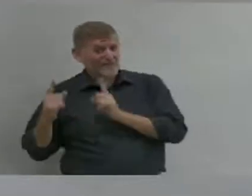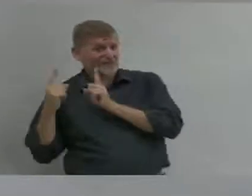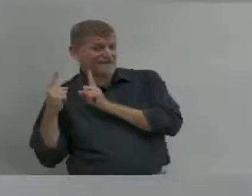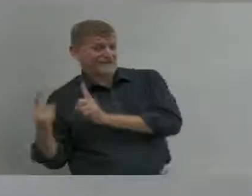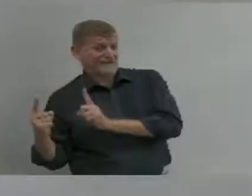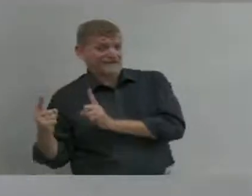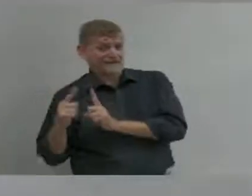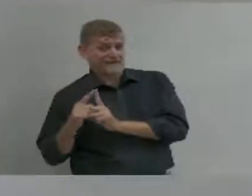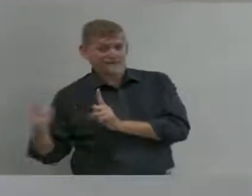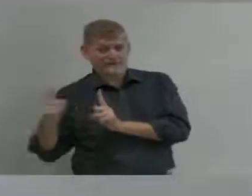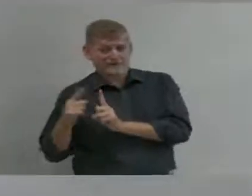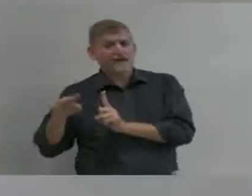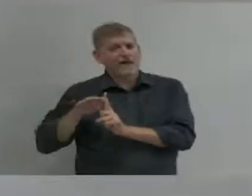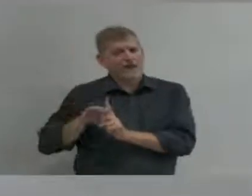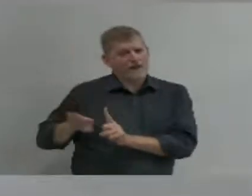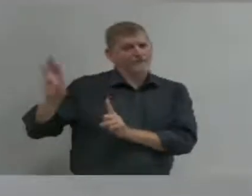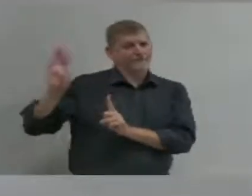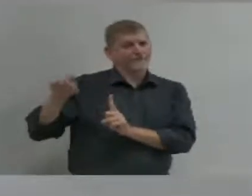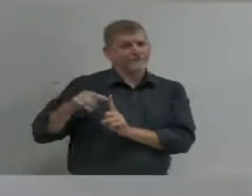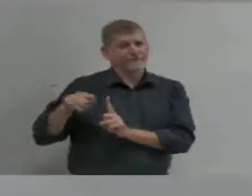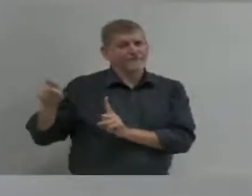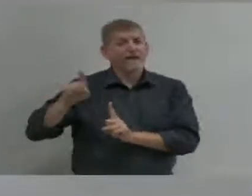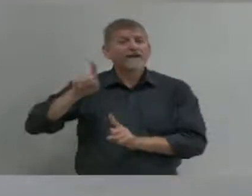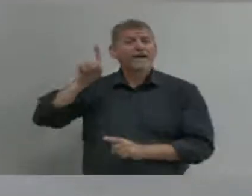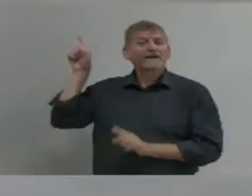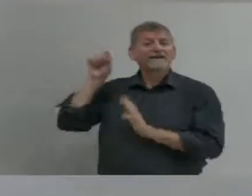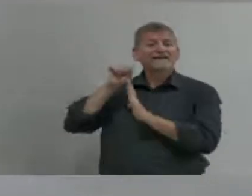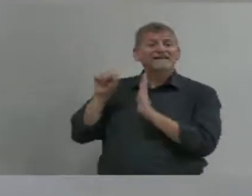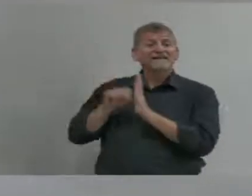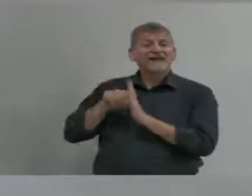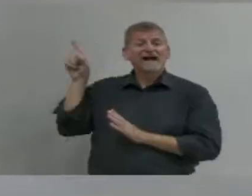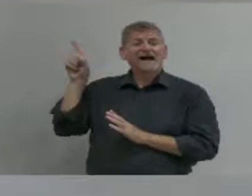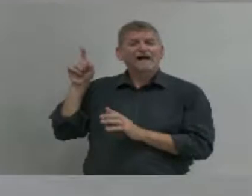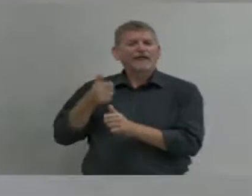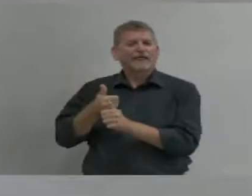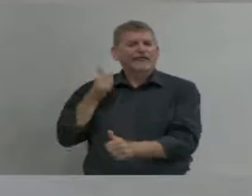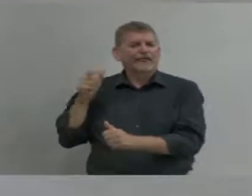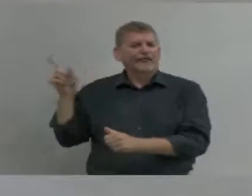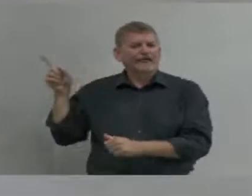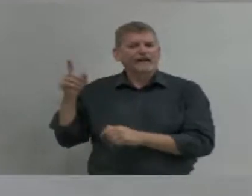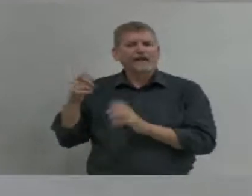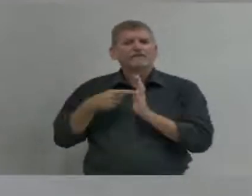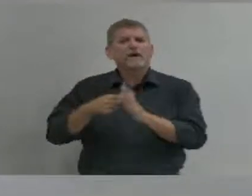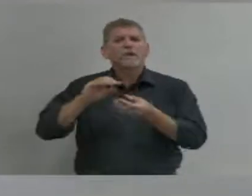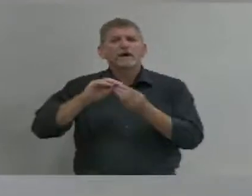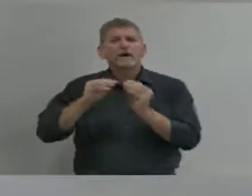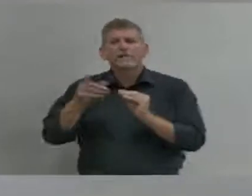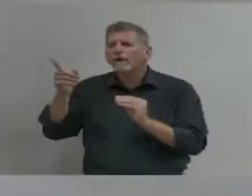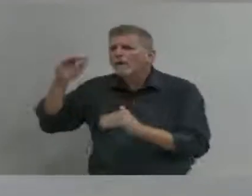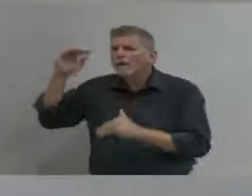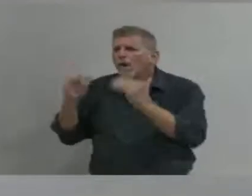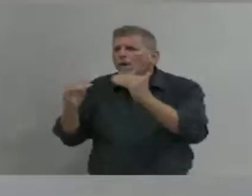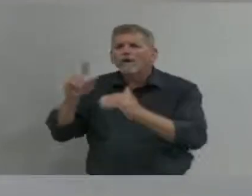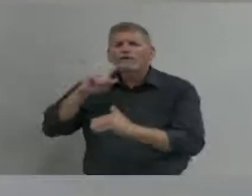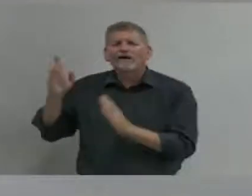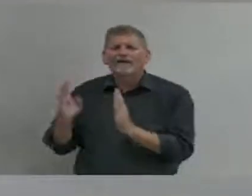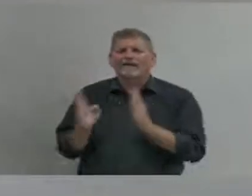6.5%. So the state dashboard lags behind a week. So I would expect next week, when